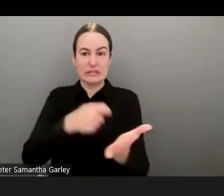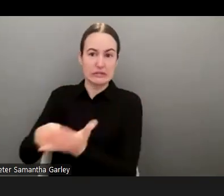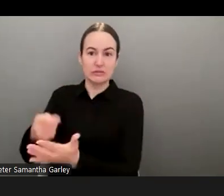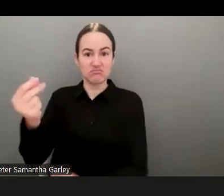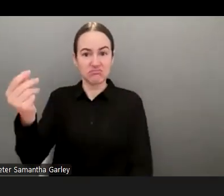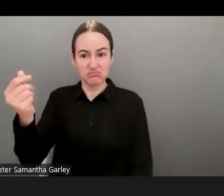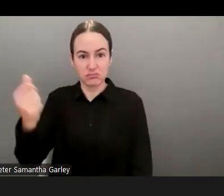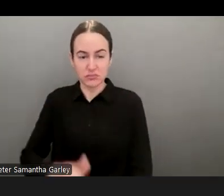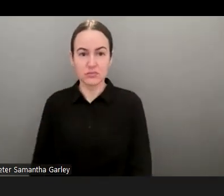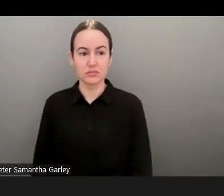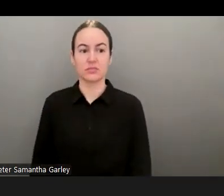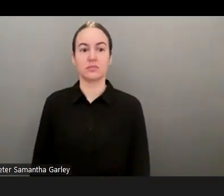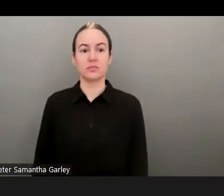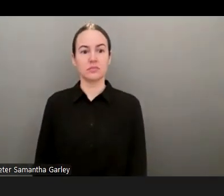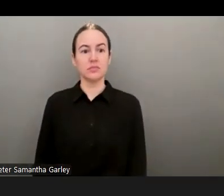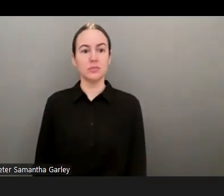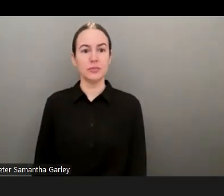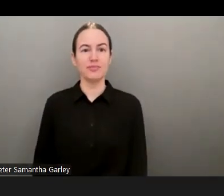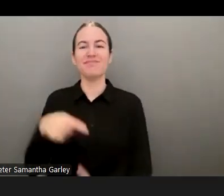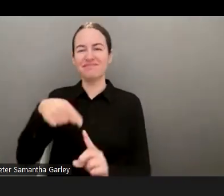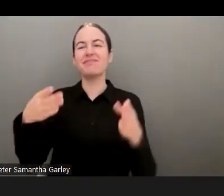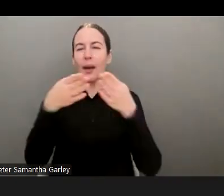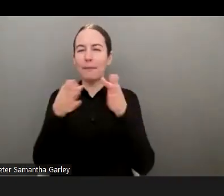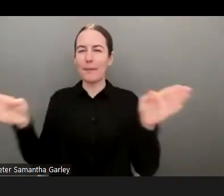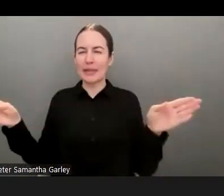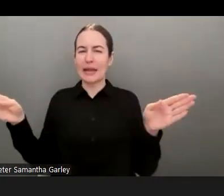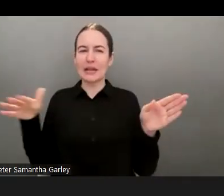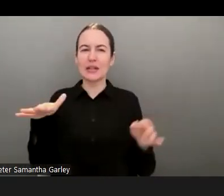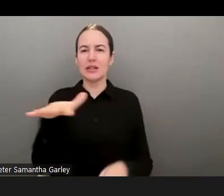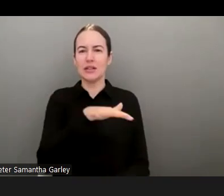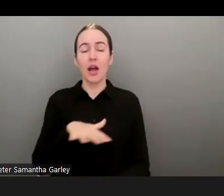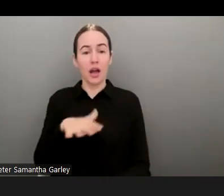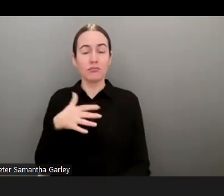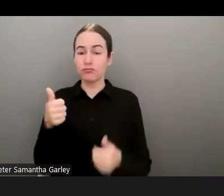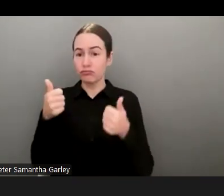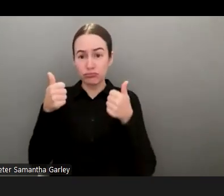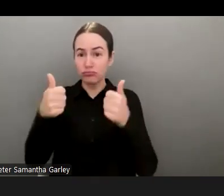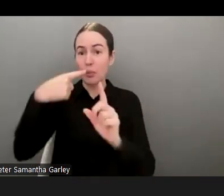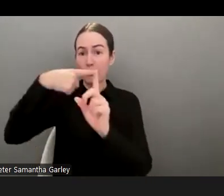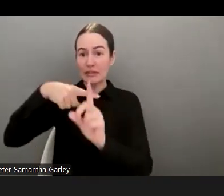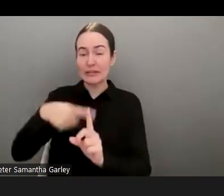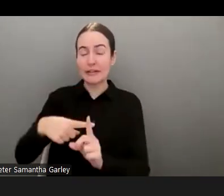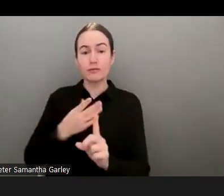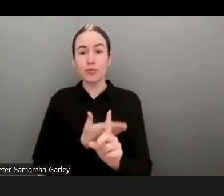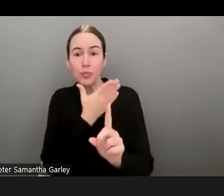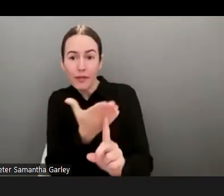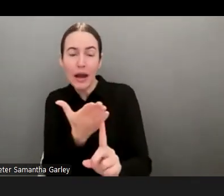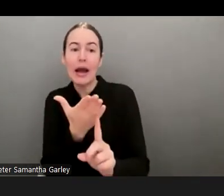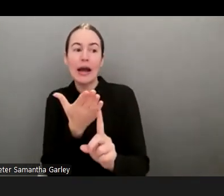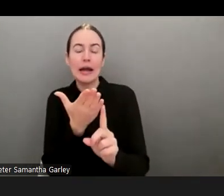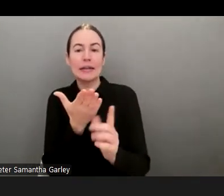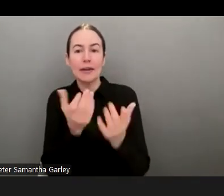when it's mostly a public sector, we have had quite good results just with guidance and in certain